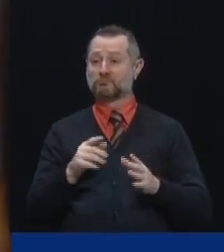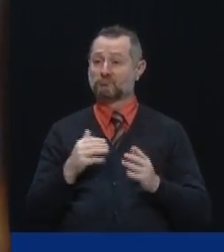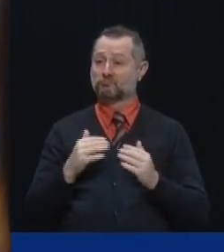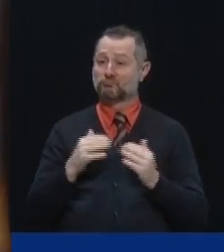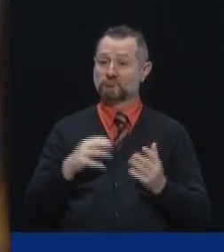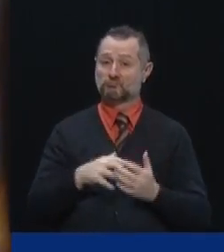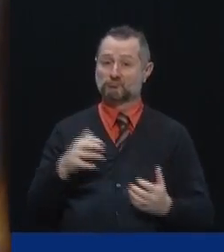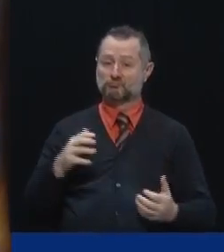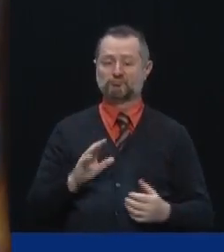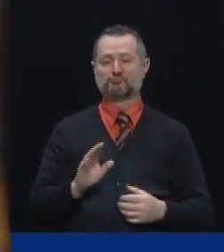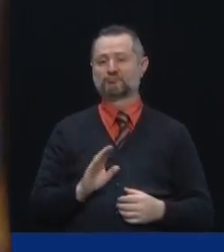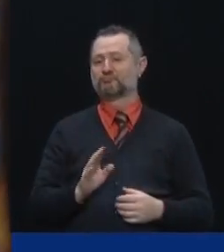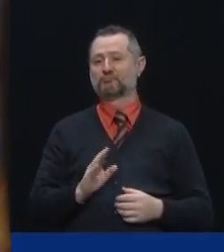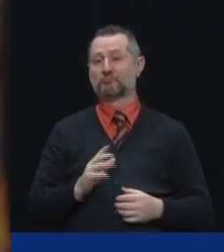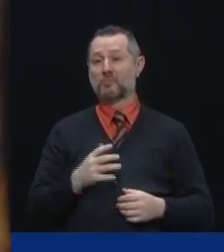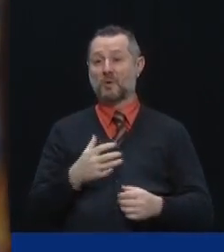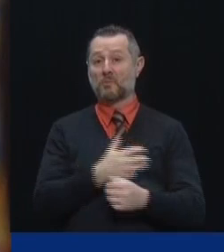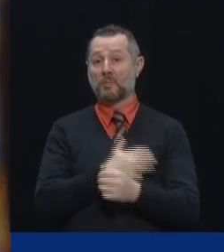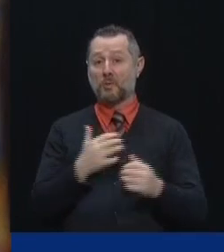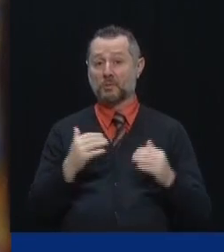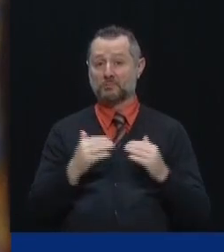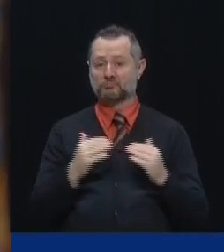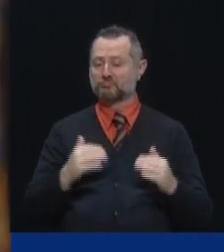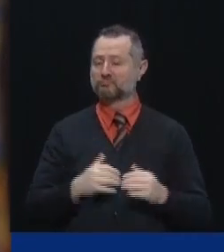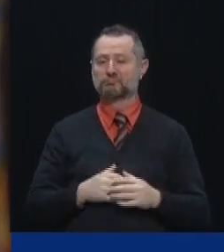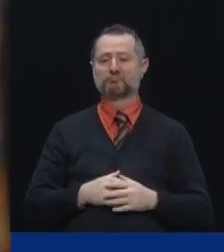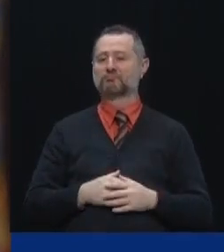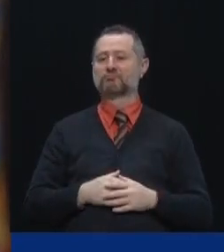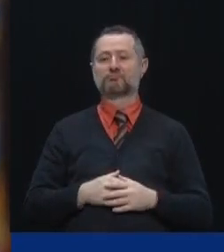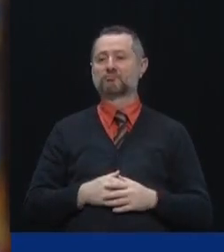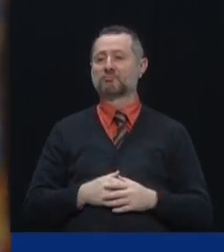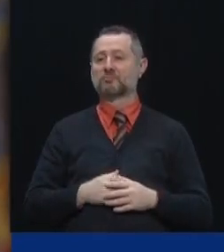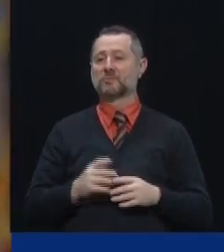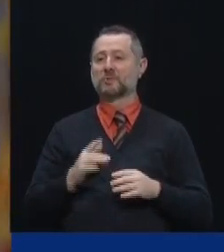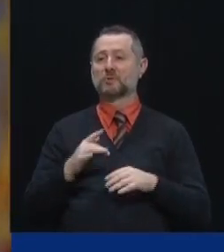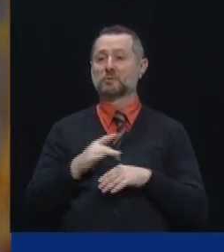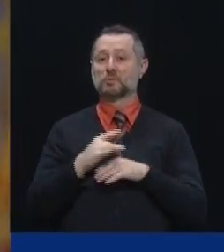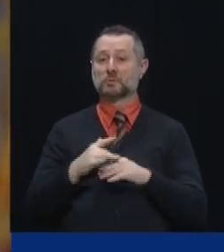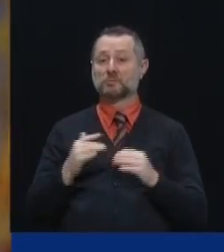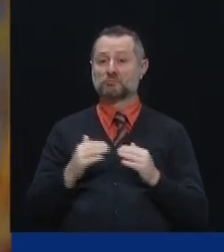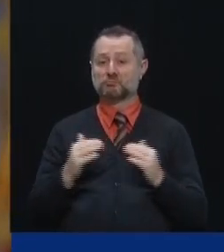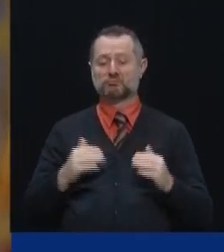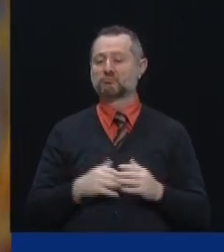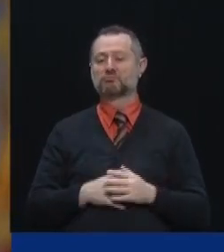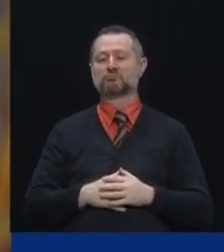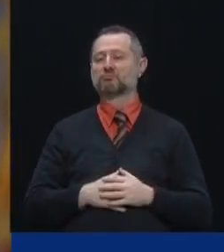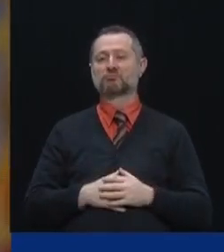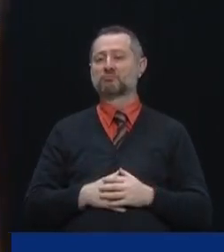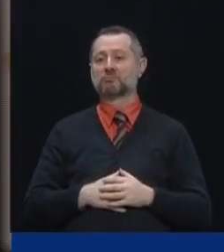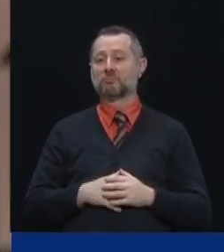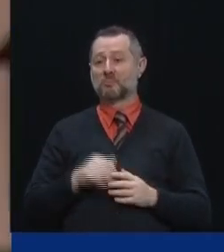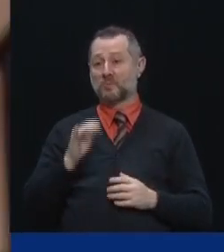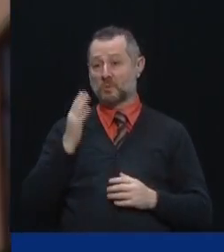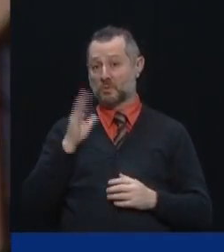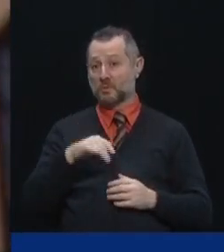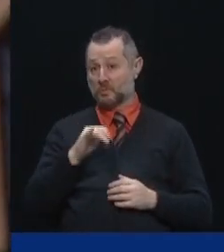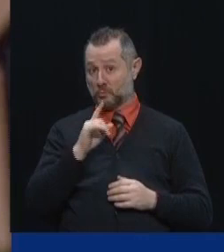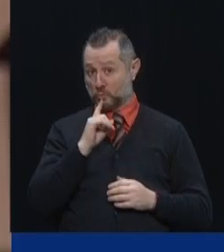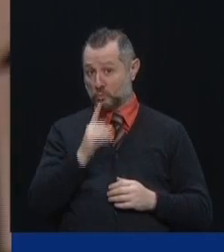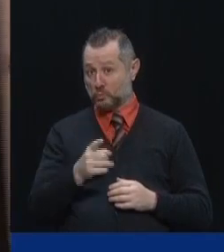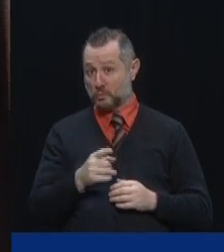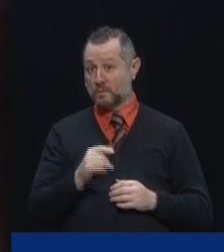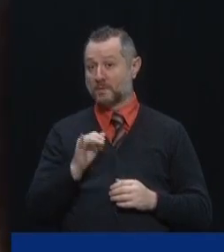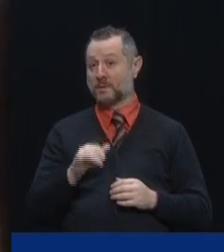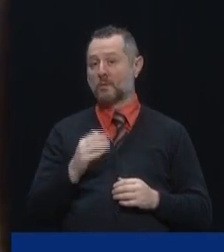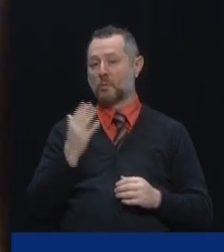of power. You don't have the same level of resources. True. And that's why Queens and